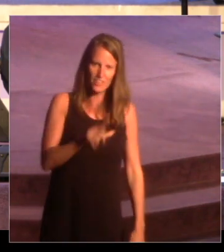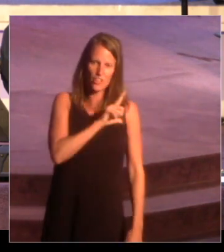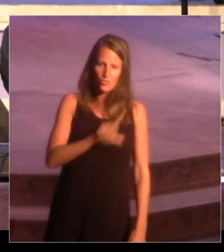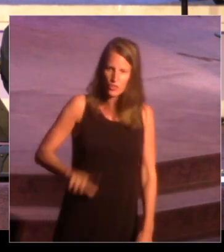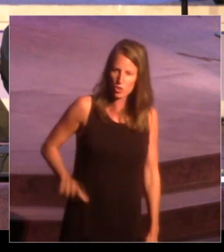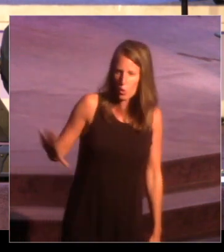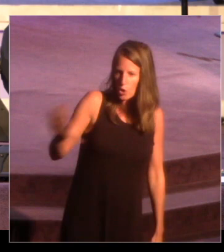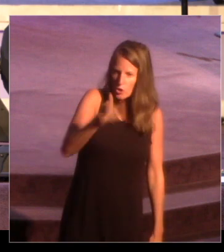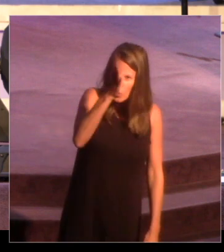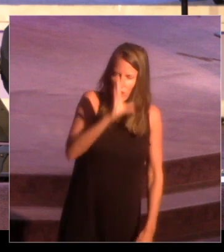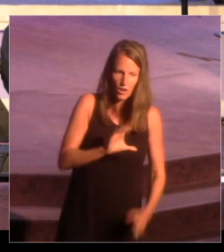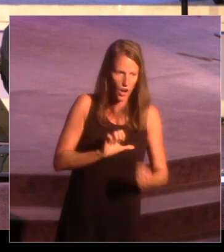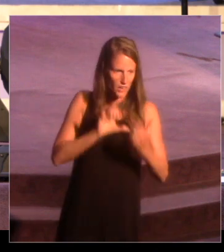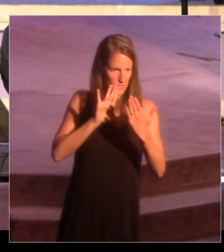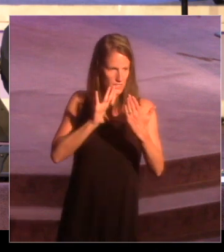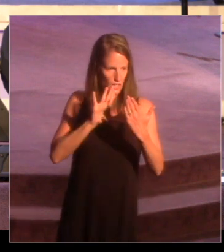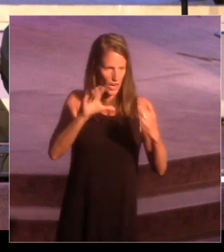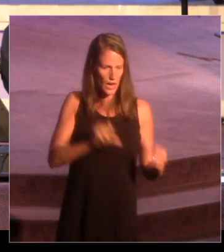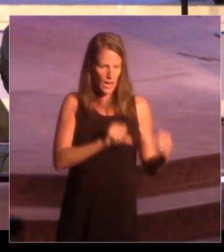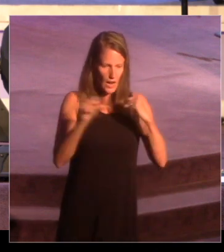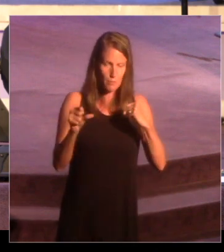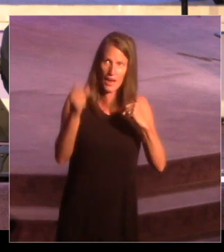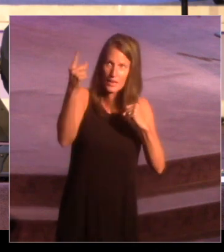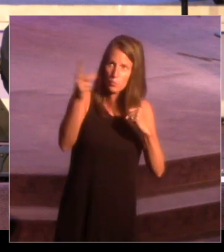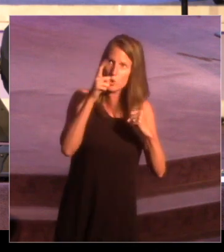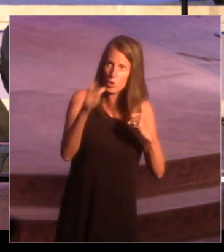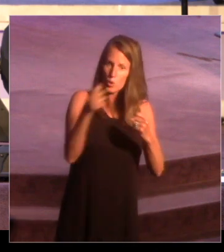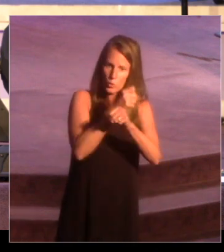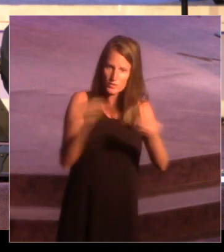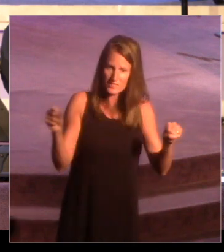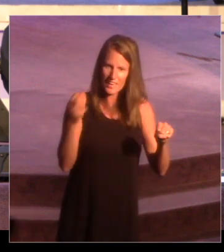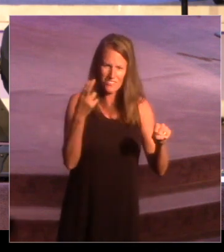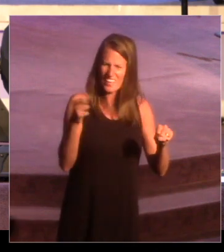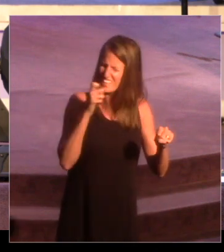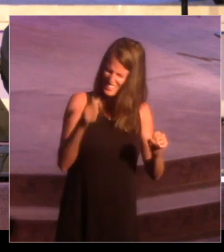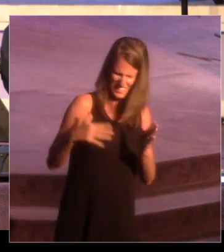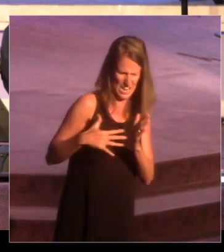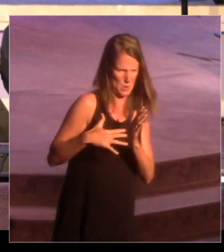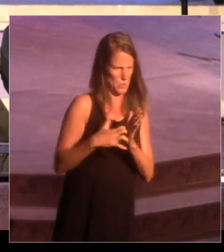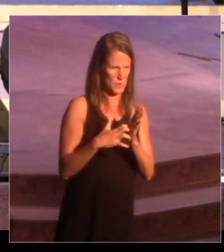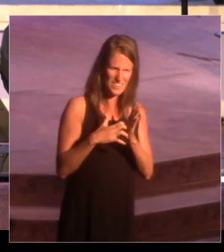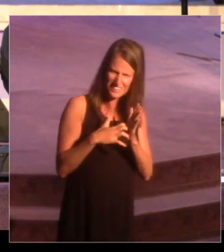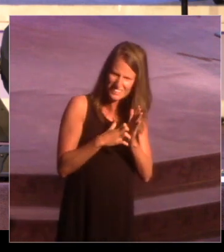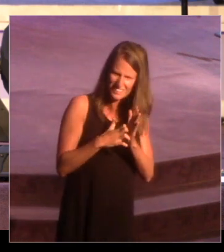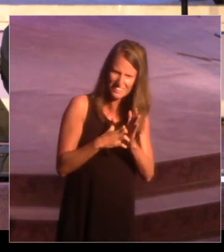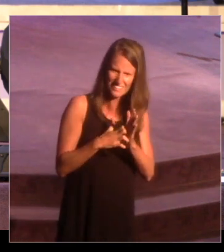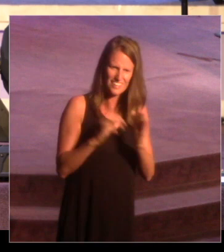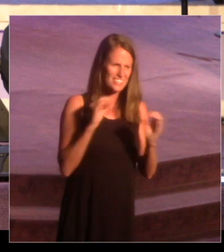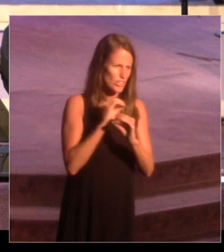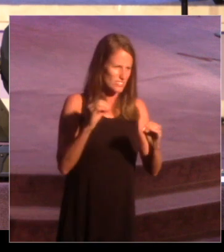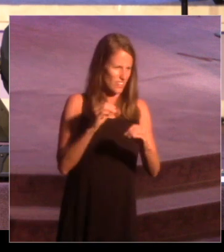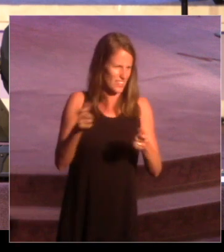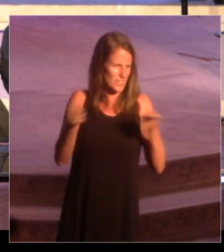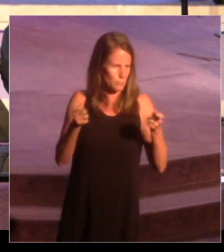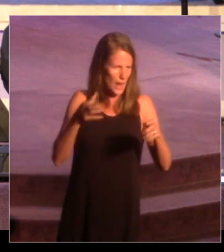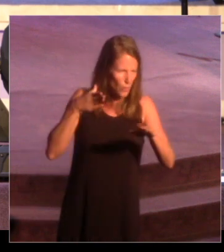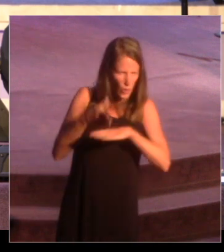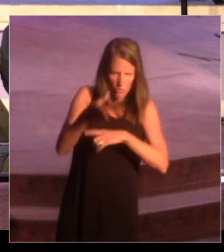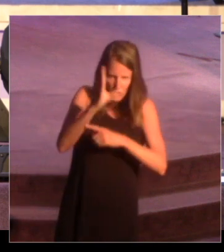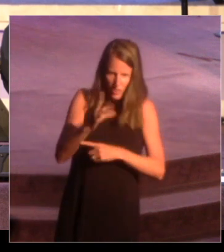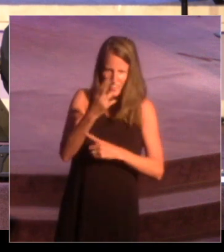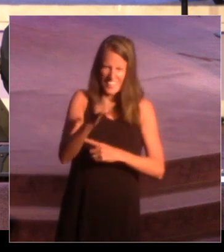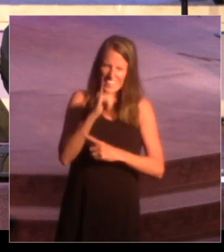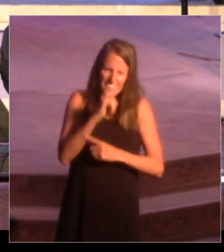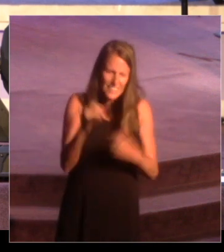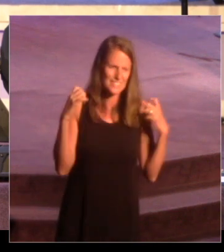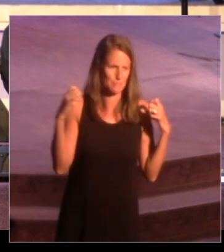in your midst, a mighty one who will save. He's not weak. These things do not have power over him. He is mighty to